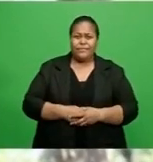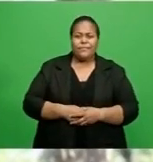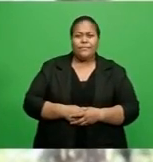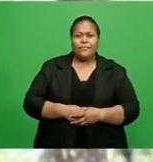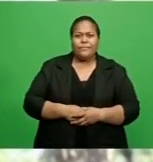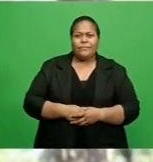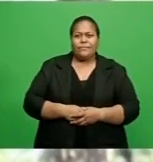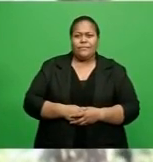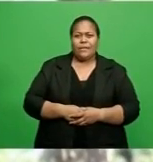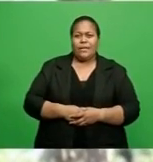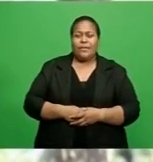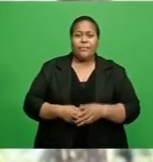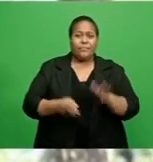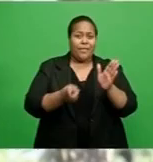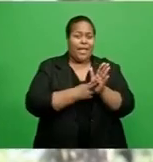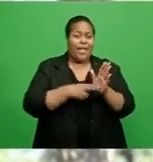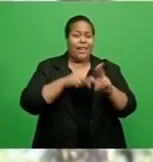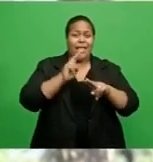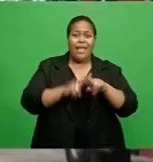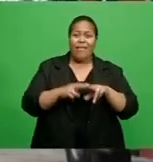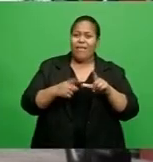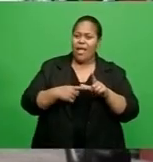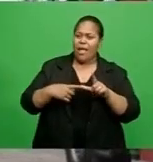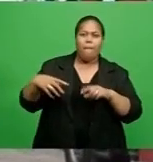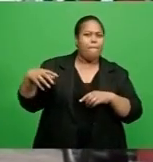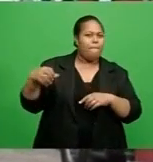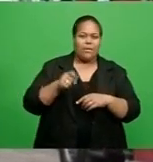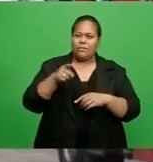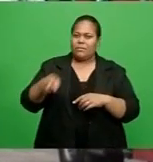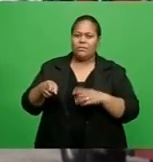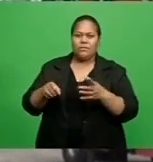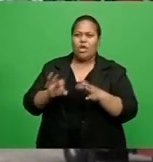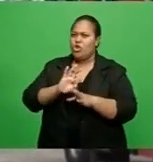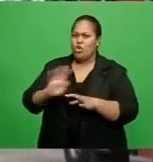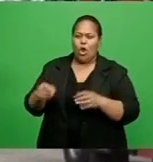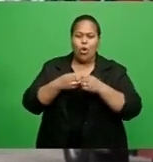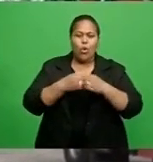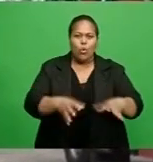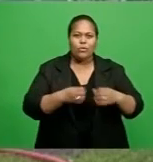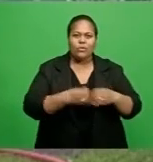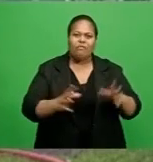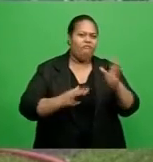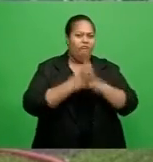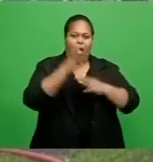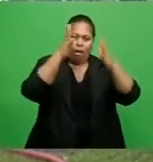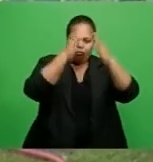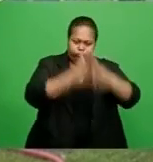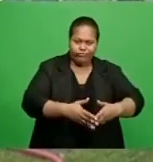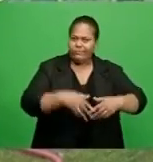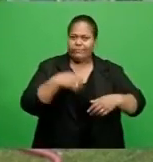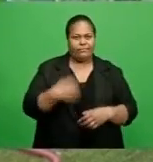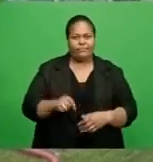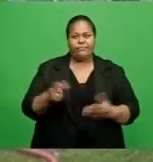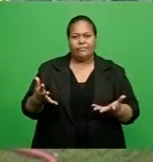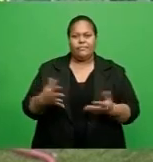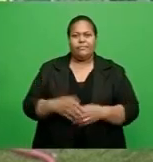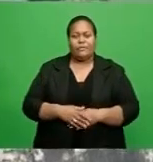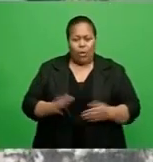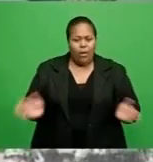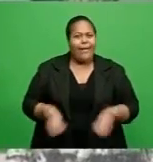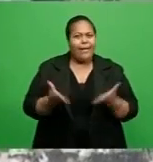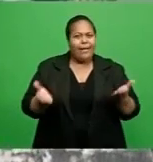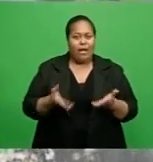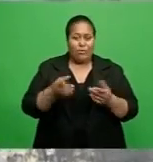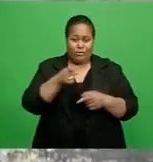error tolerance limit must be 0. Businesses and homeowners have been urged to have their property certified for